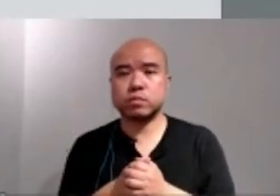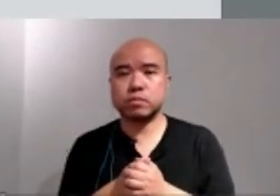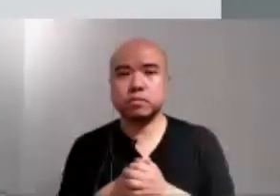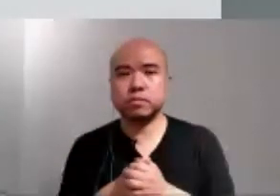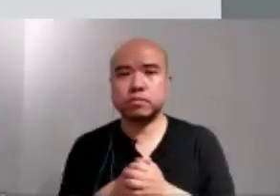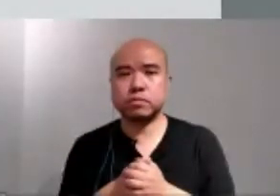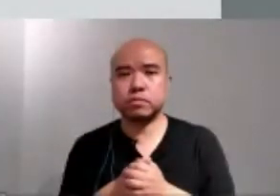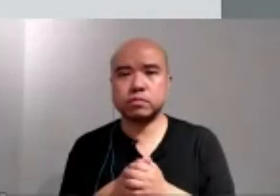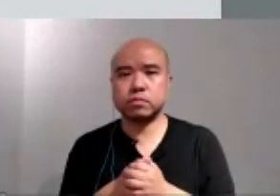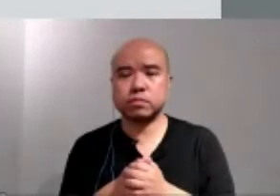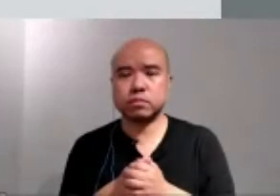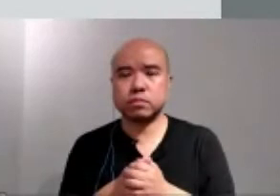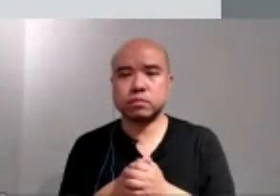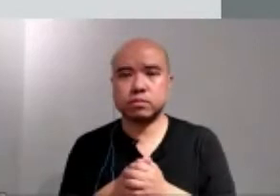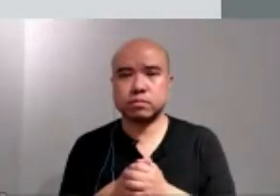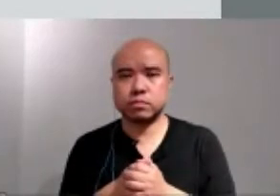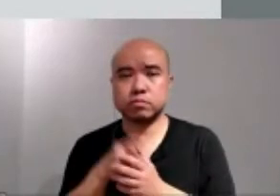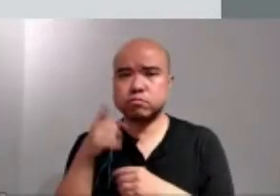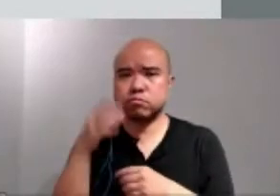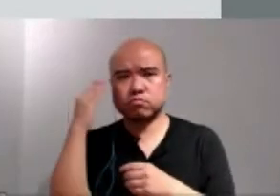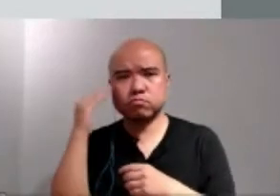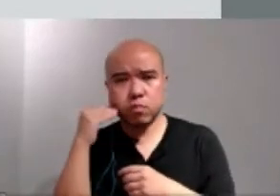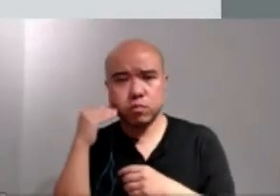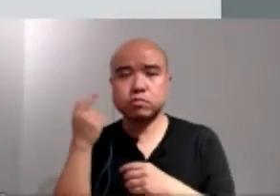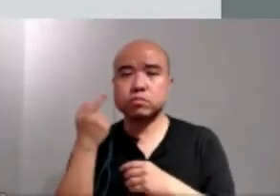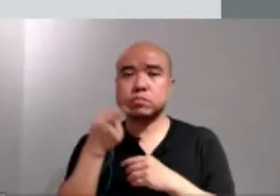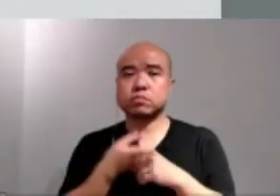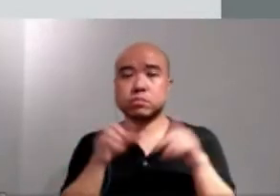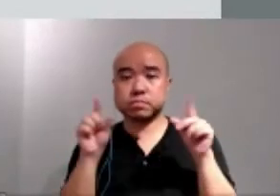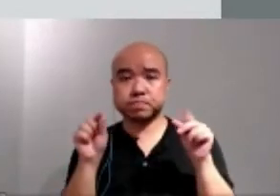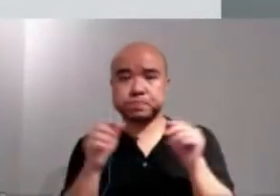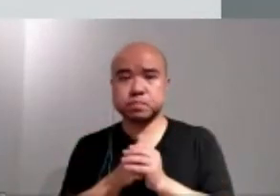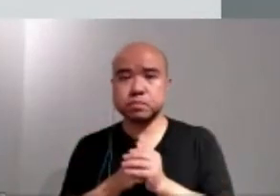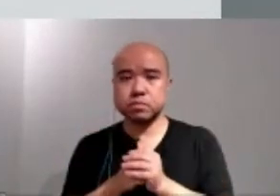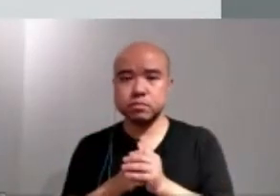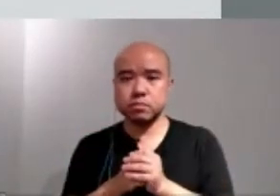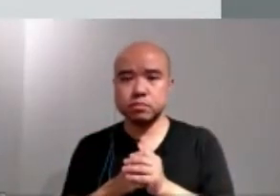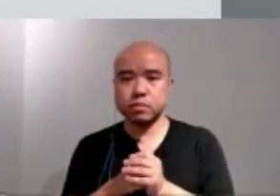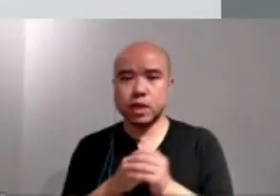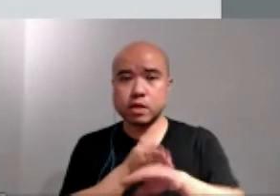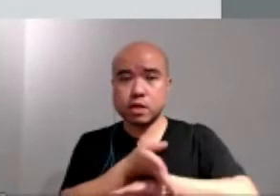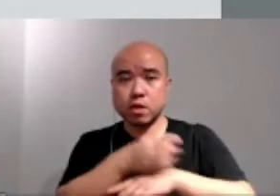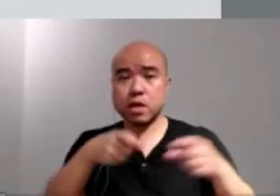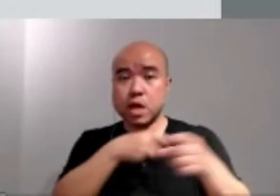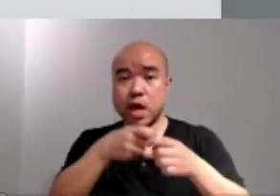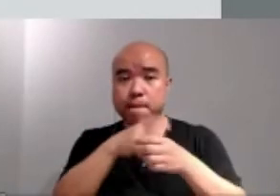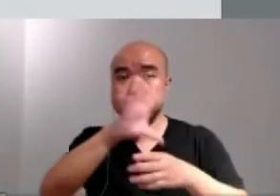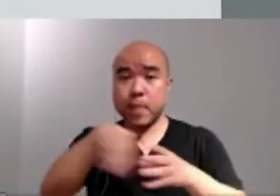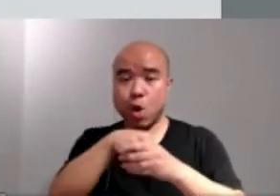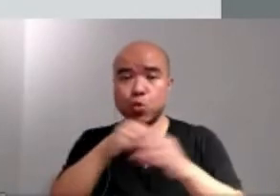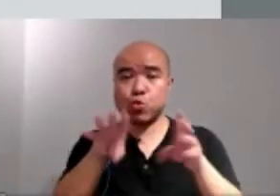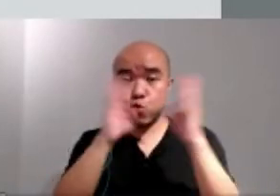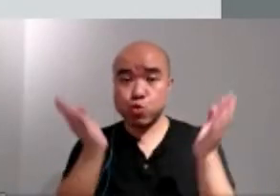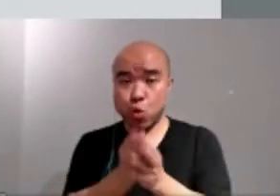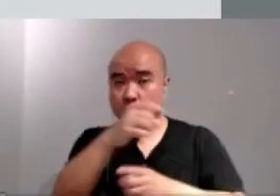social economy in Korea, let's start with the definition. The definitions of social economy sector vary by country